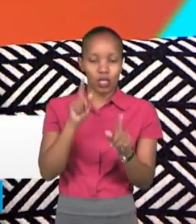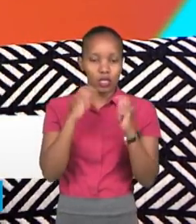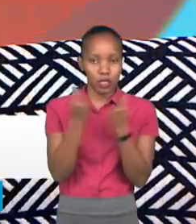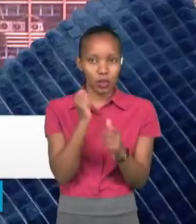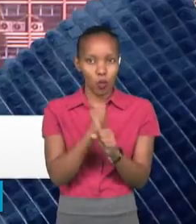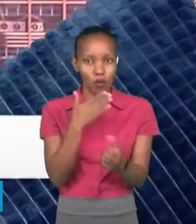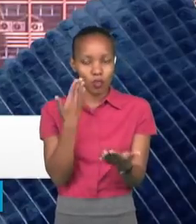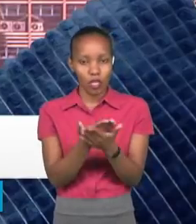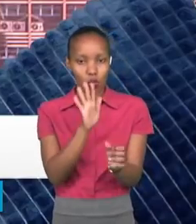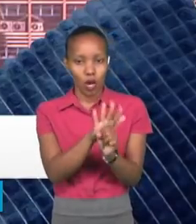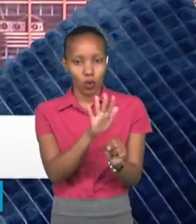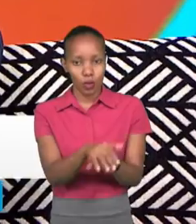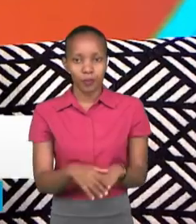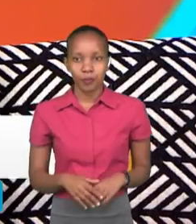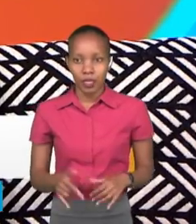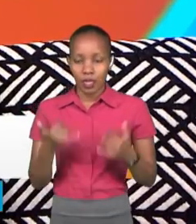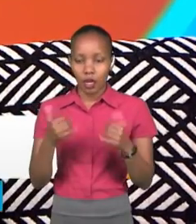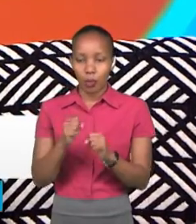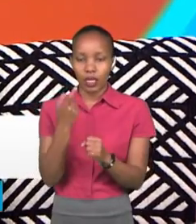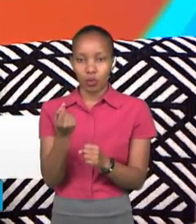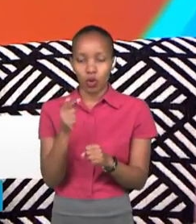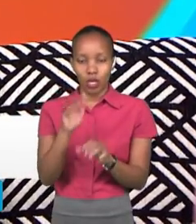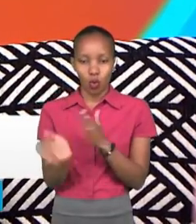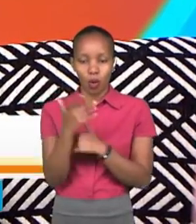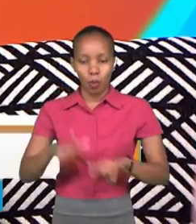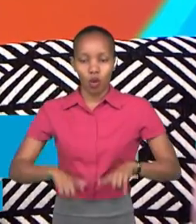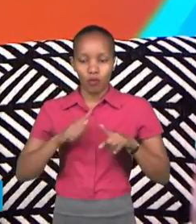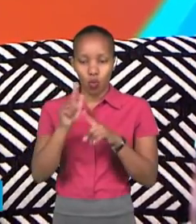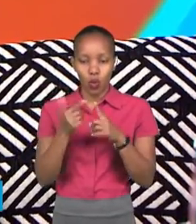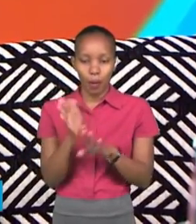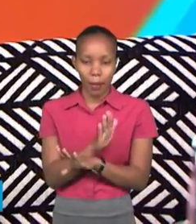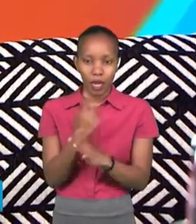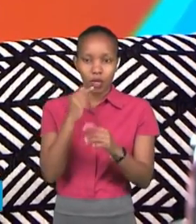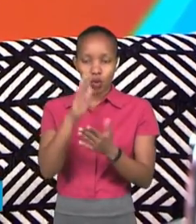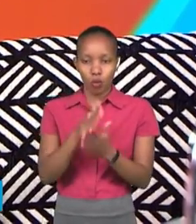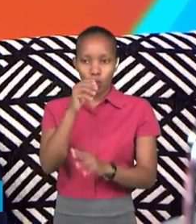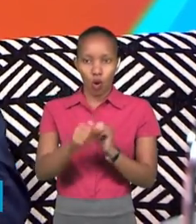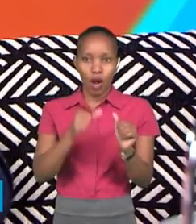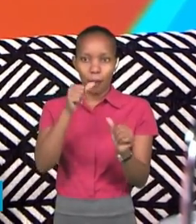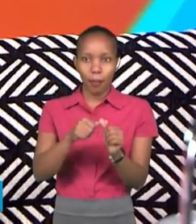you so much. Thanks. All right. Okay, we'll take a short break right here on Morning Live. When you come back now, we'll be talking more about